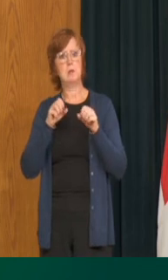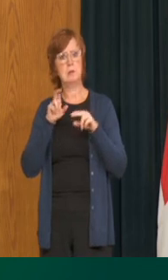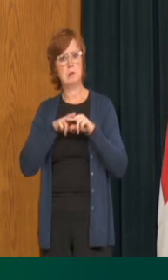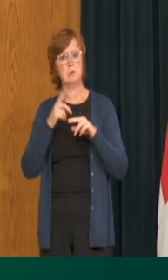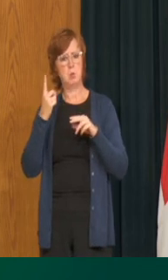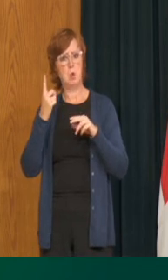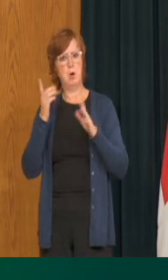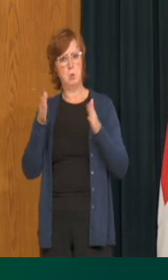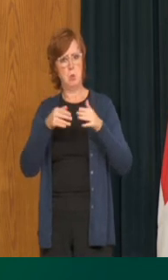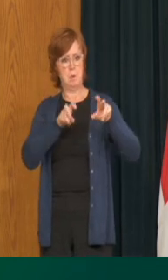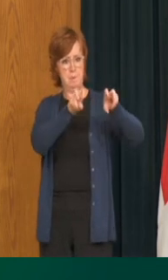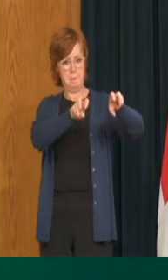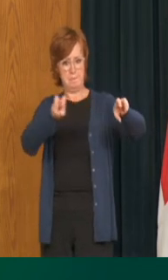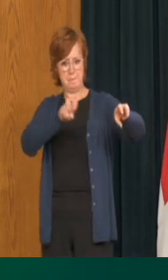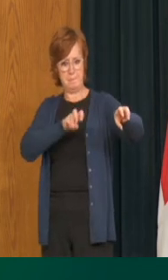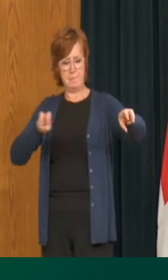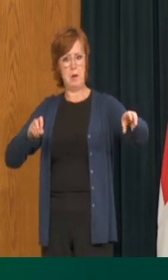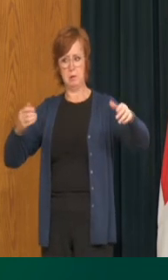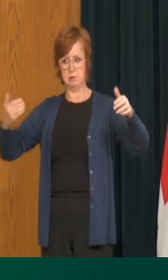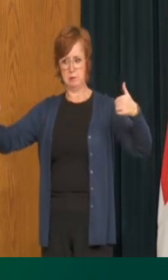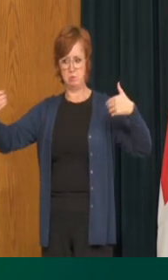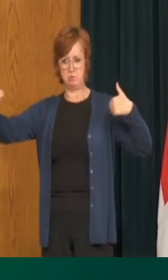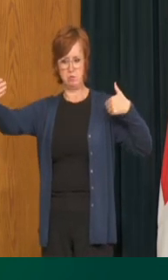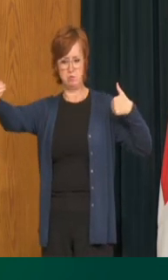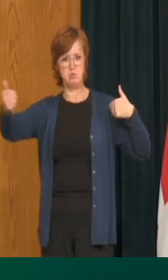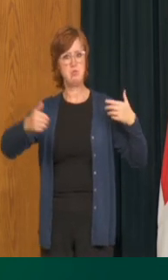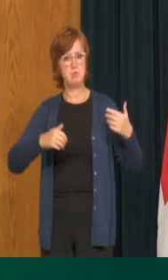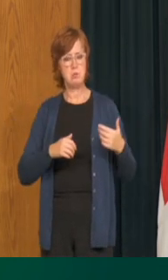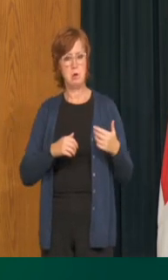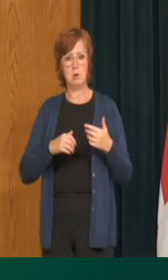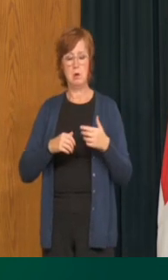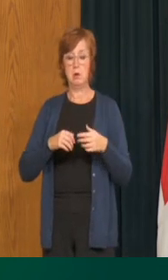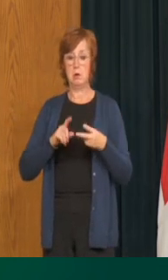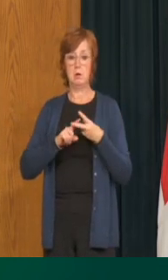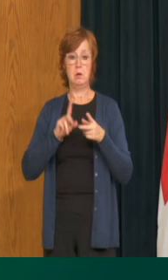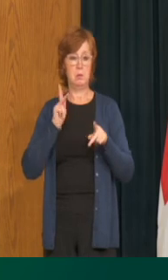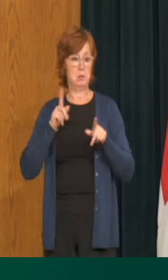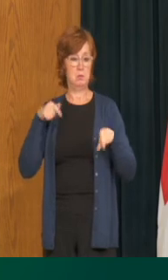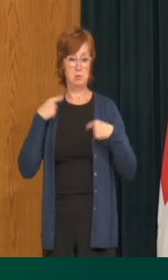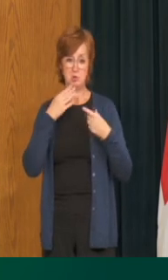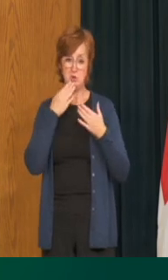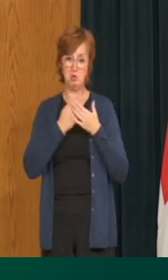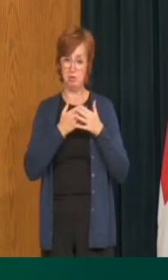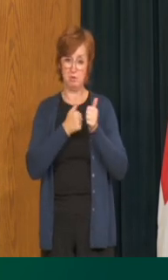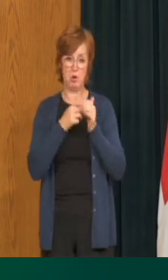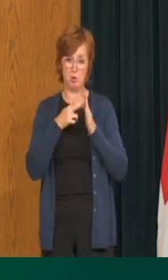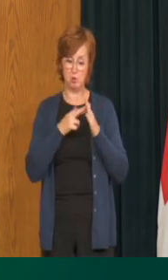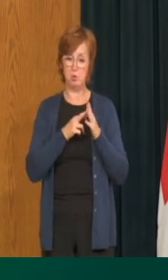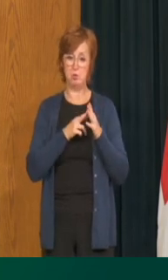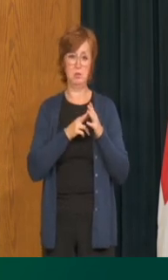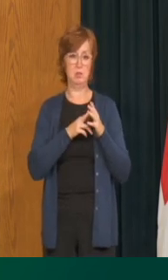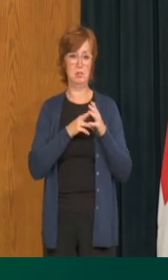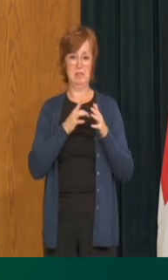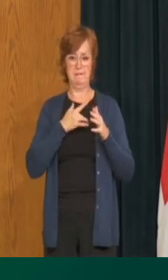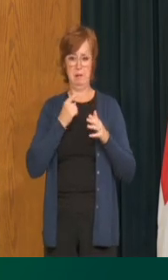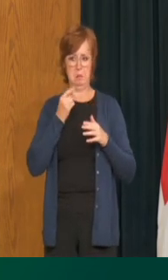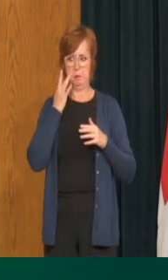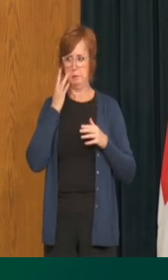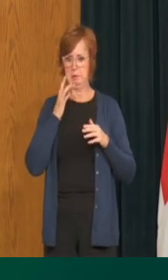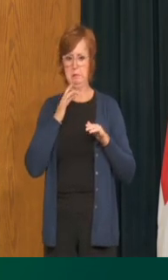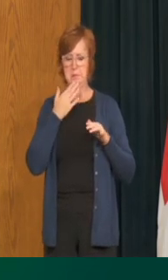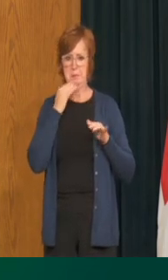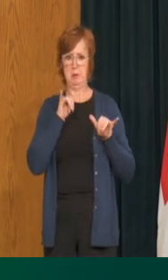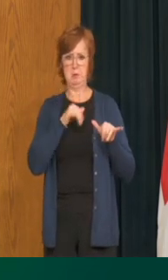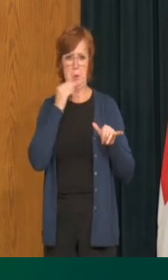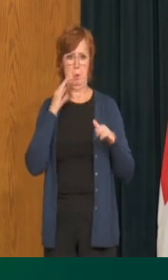have been very diligent with all the good practices, not going if you're unwell, maintaining that physical distance between households,